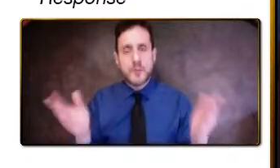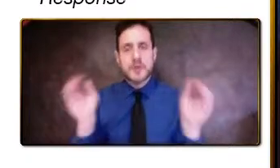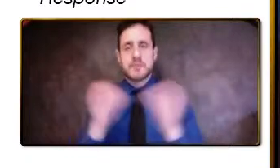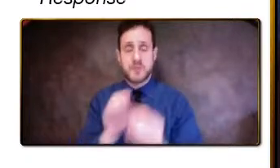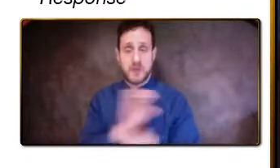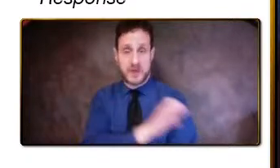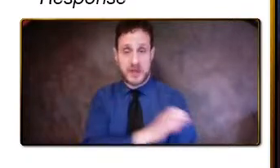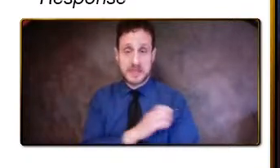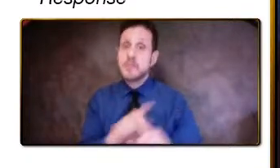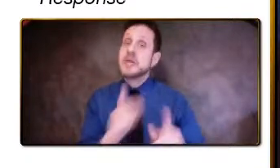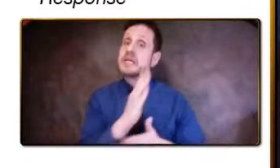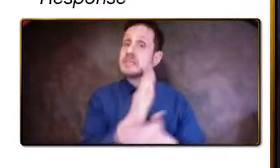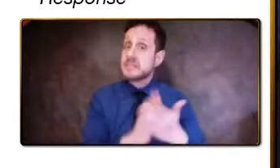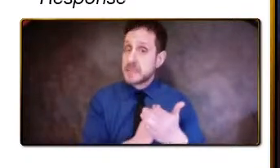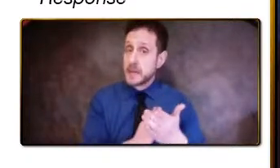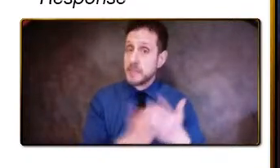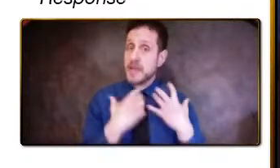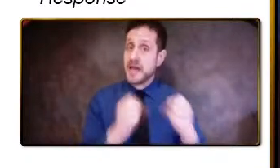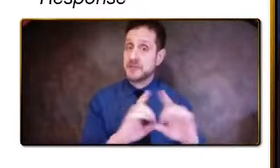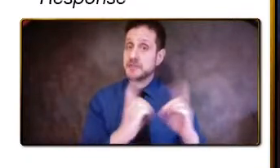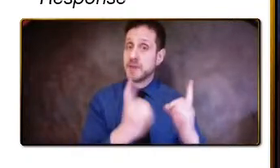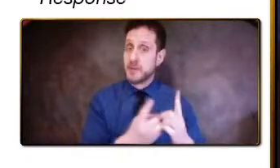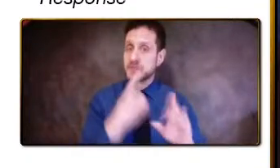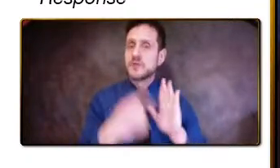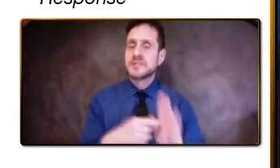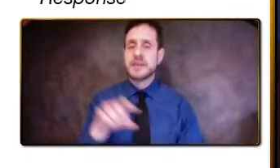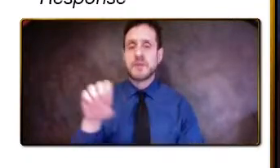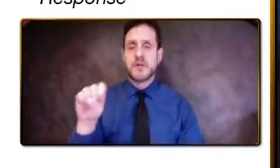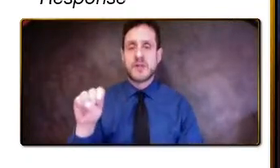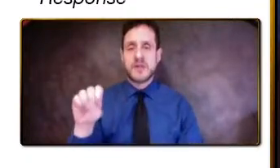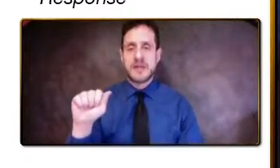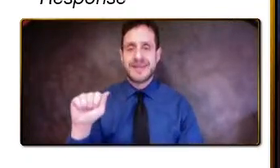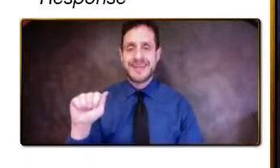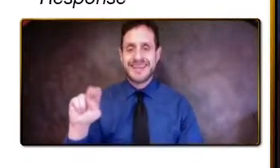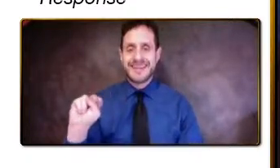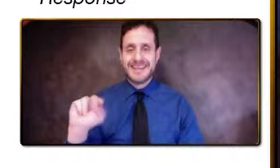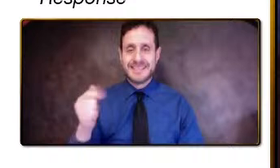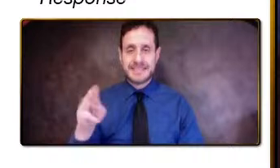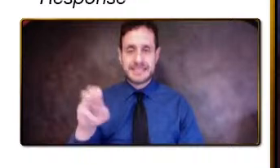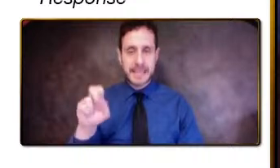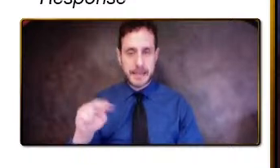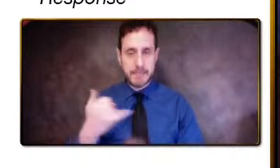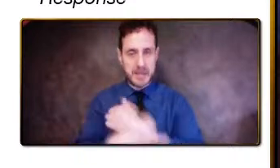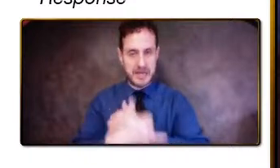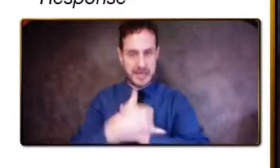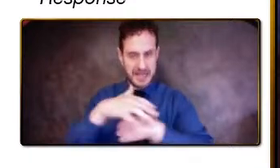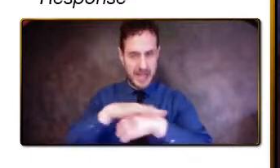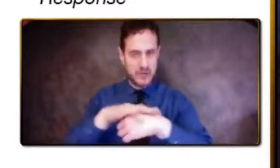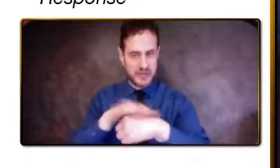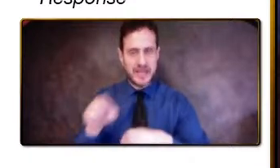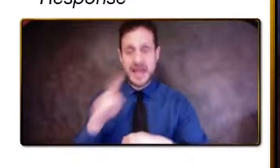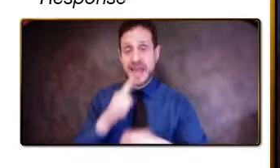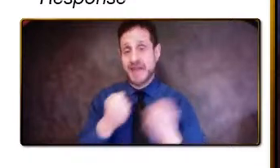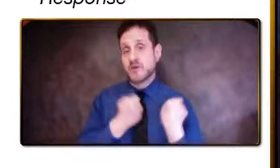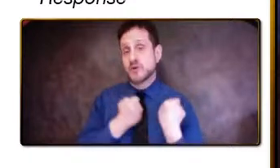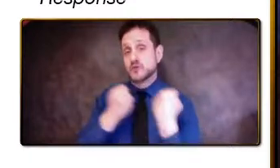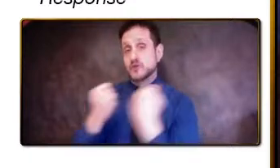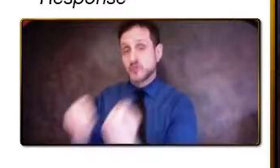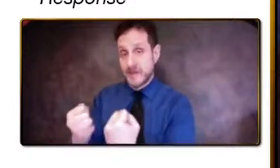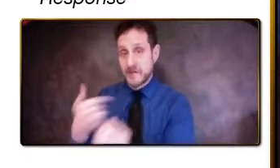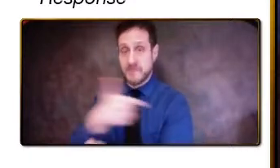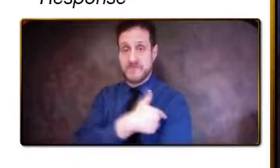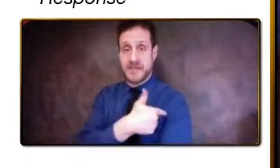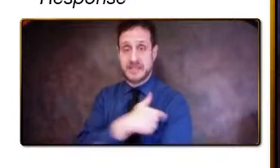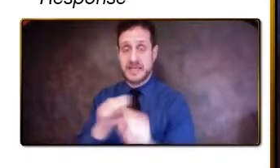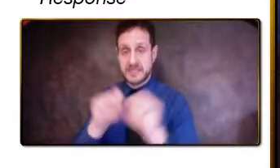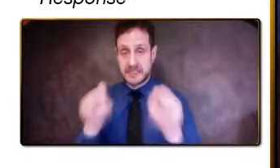some. For example, the Sangamon County Health Department is unveiling a drive-through vaccination system. The